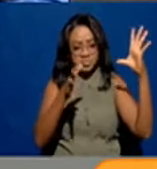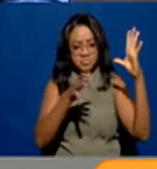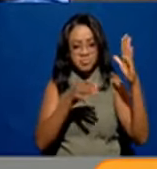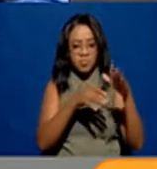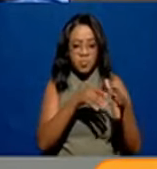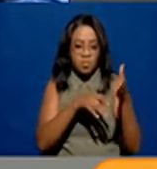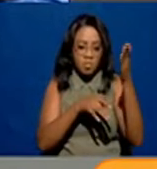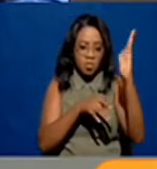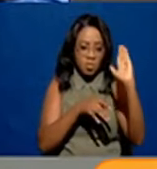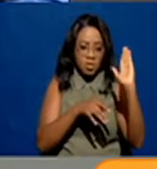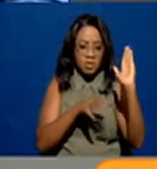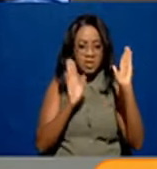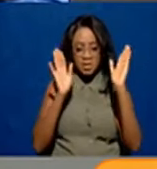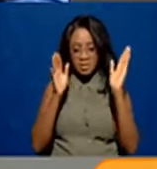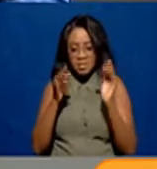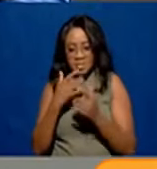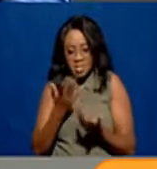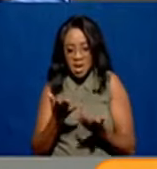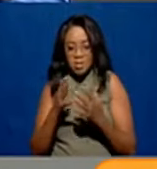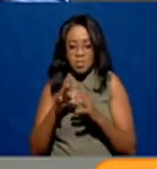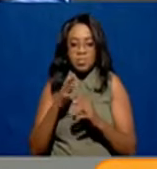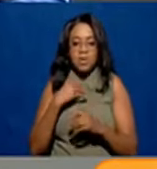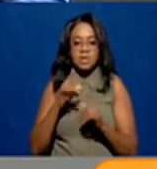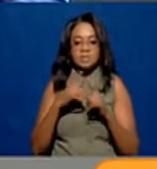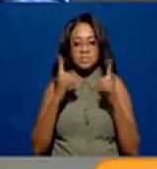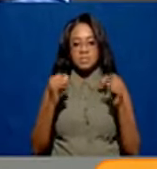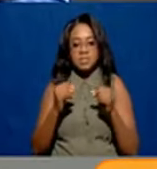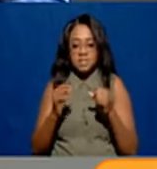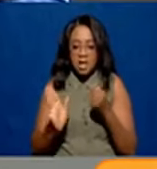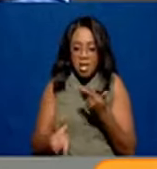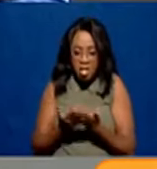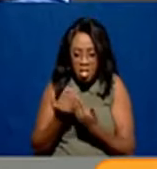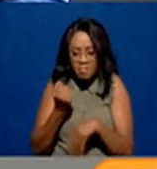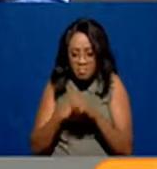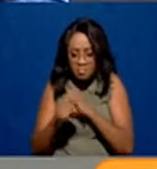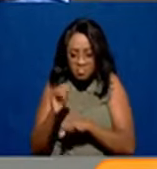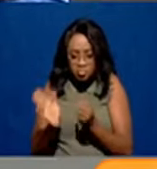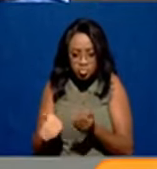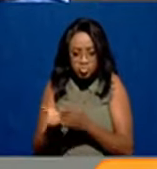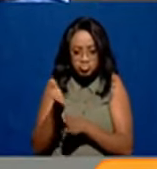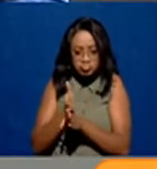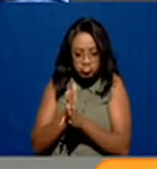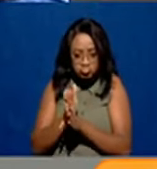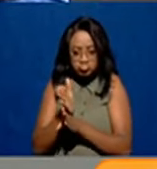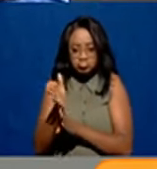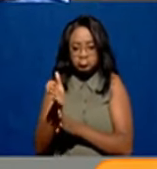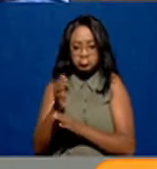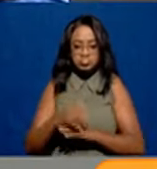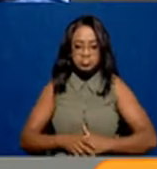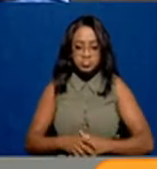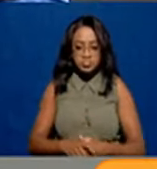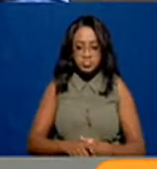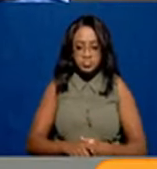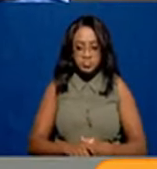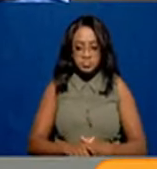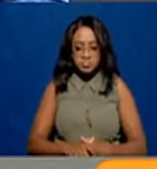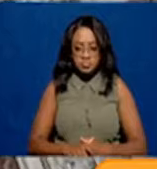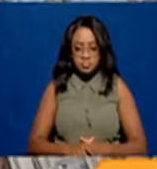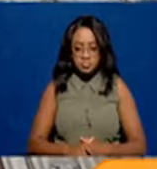church, prompting clergy to innovate their efforts to reclaim the flock's devotion.